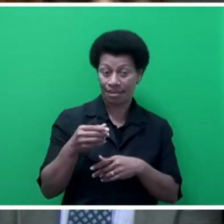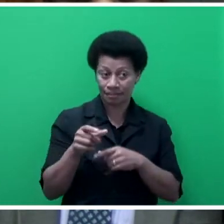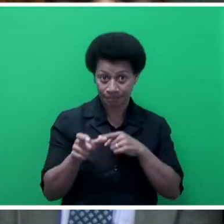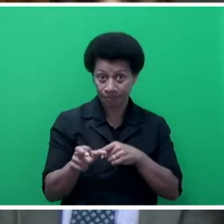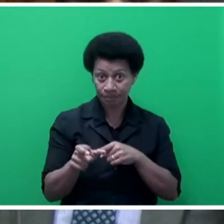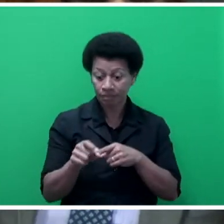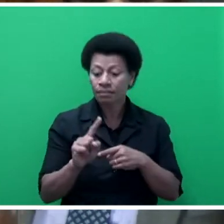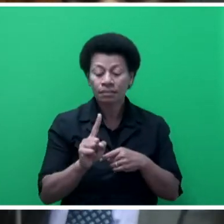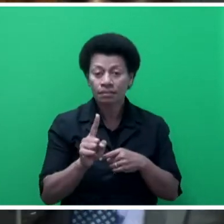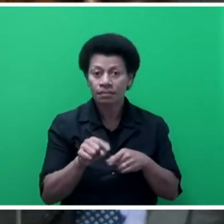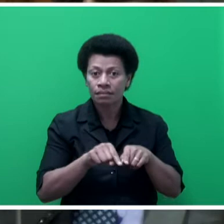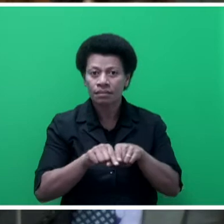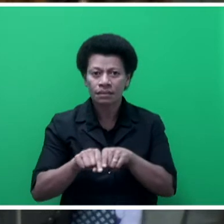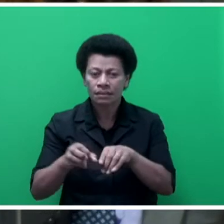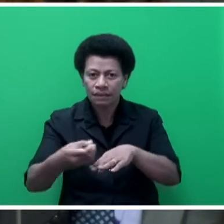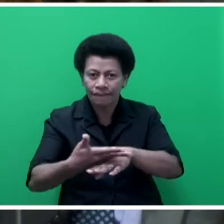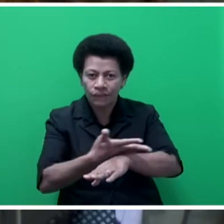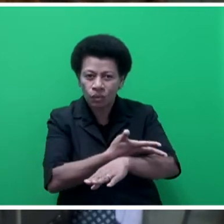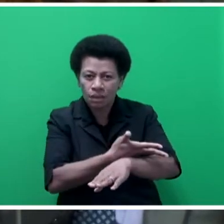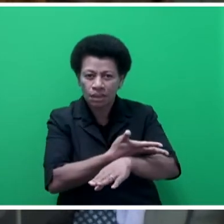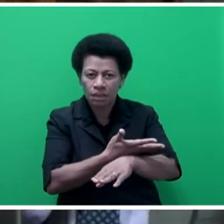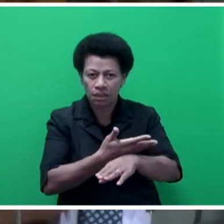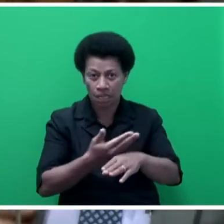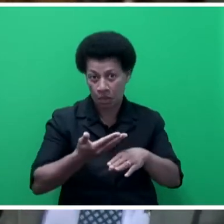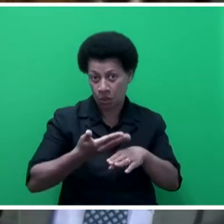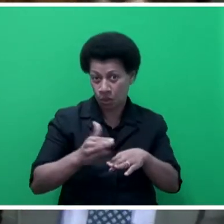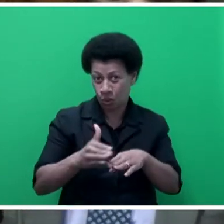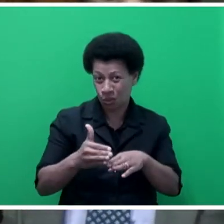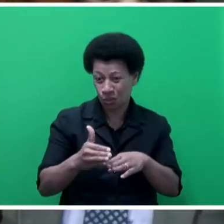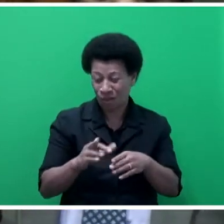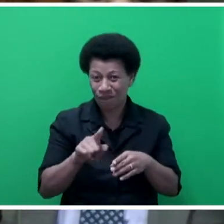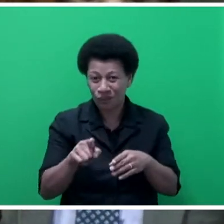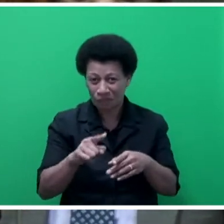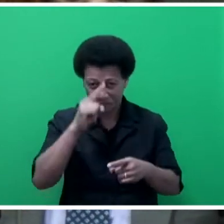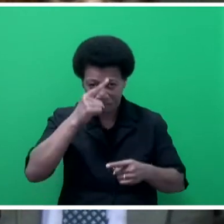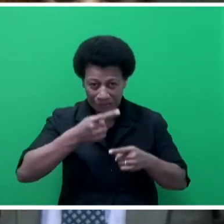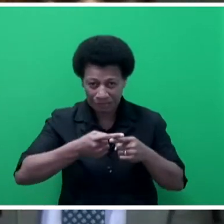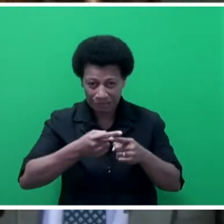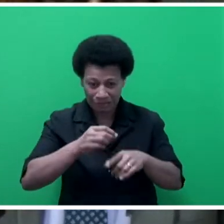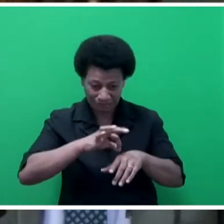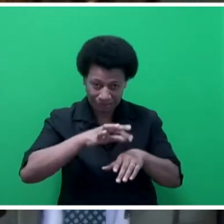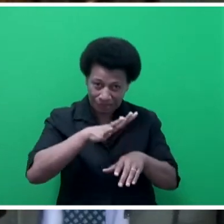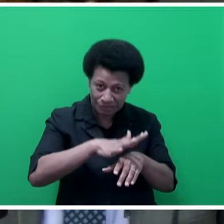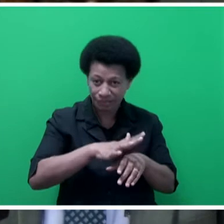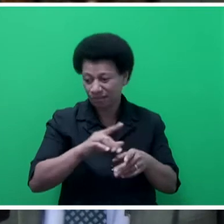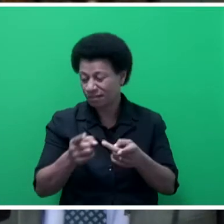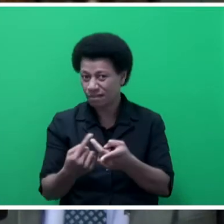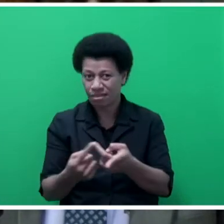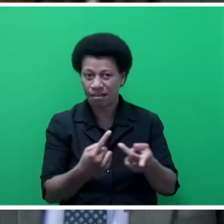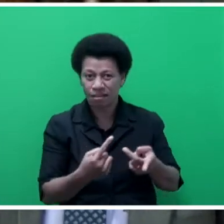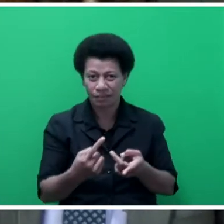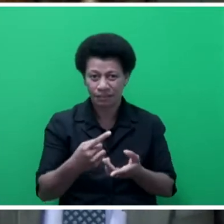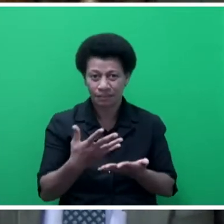the impact is creation of new breeding habitats for disease vectors. In addition, existing